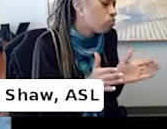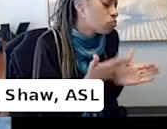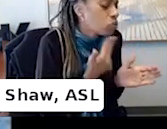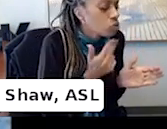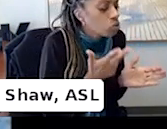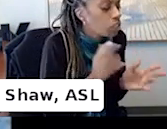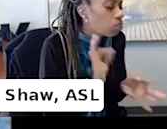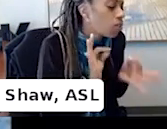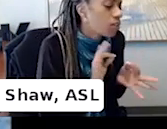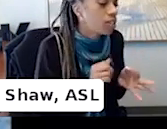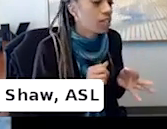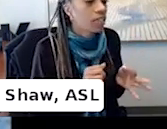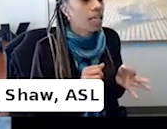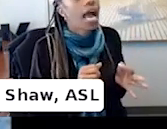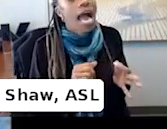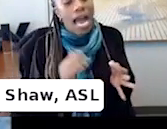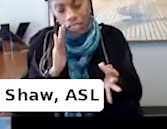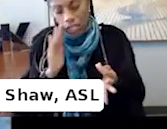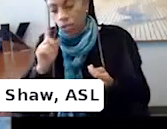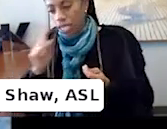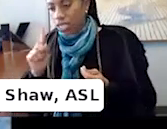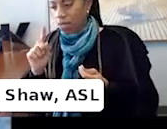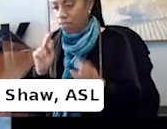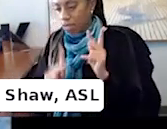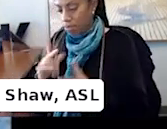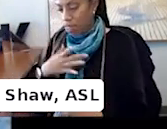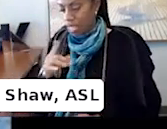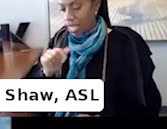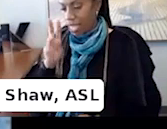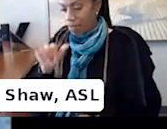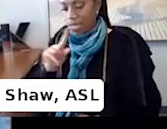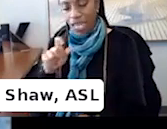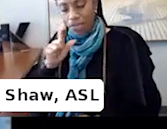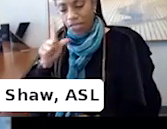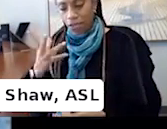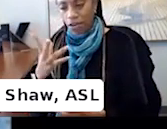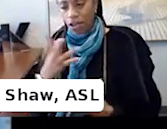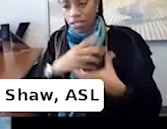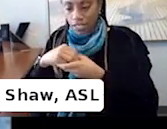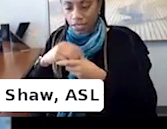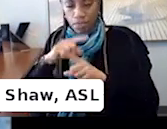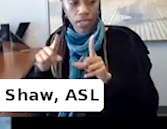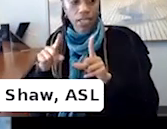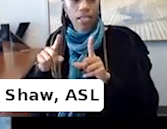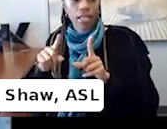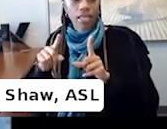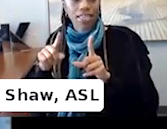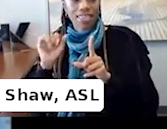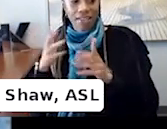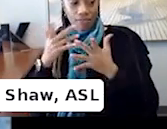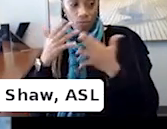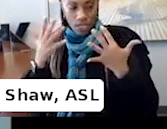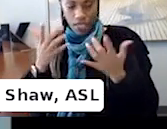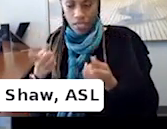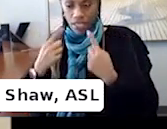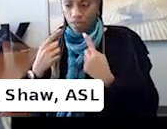you think that people like Amy more. And I'm not saying it's because of your Asperger's syndrome, but being friendly comes easily to Amy.